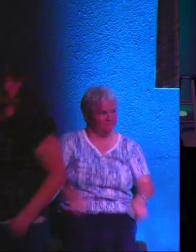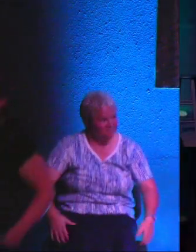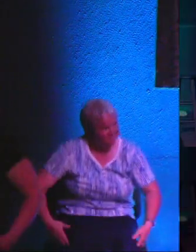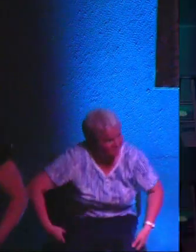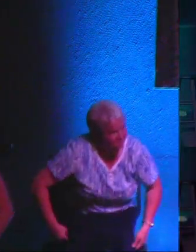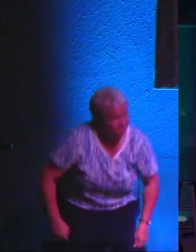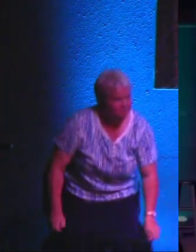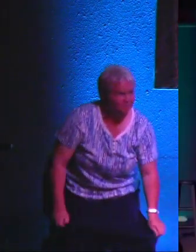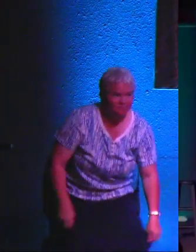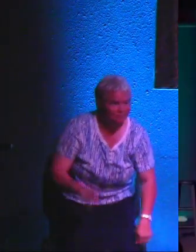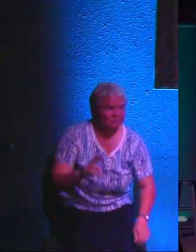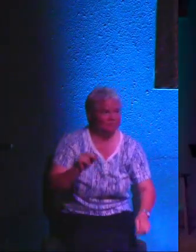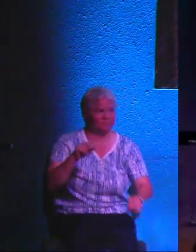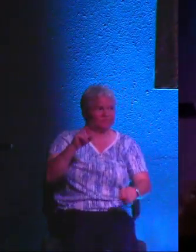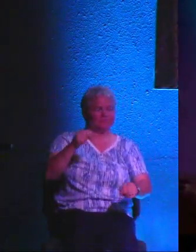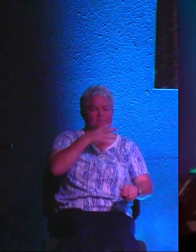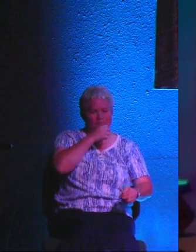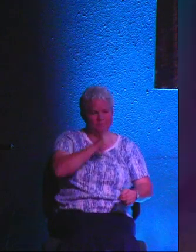It's working?